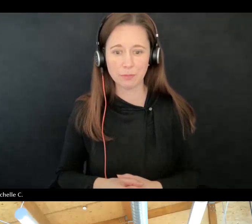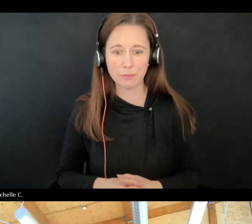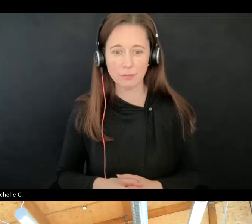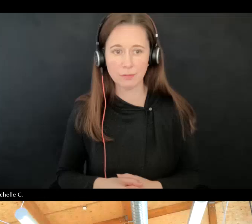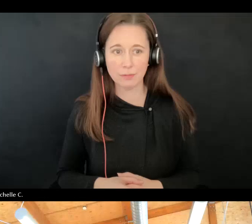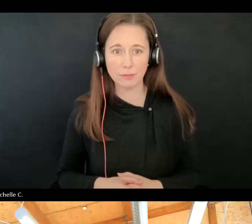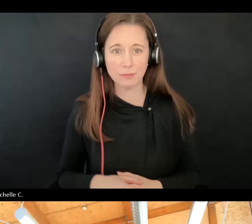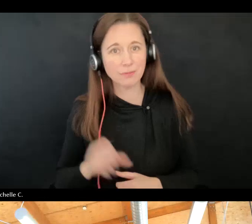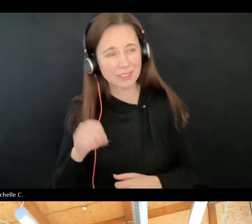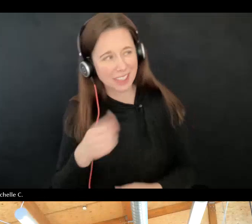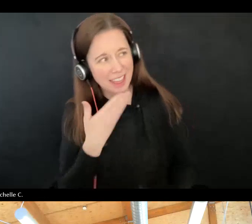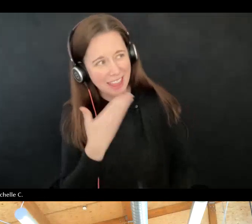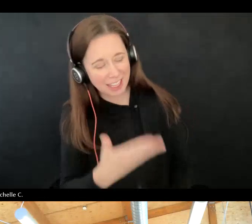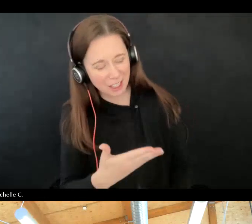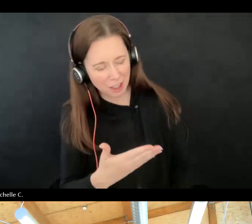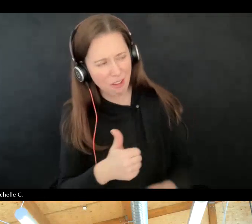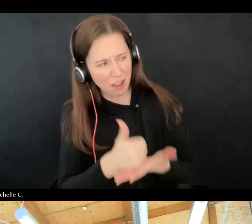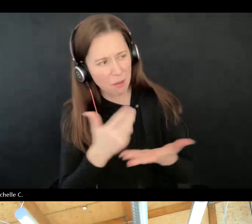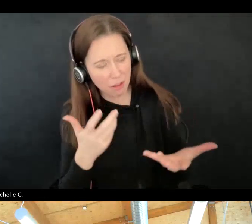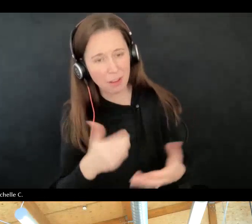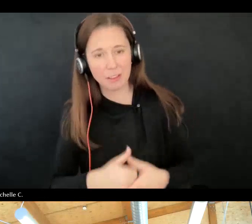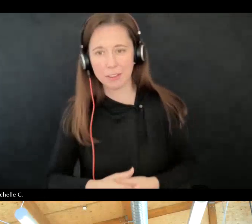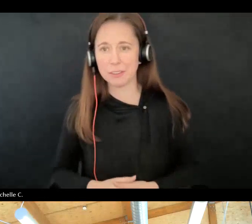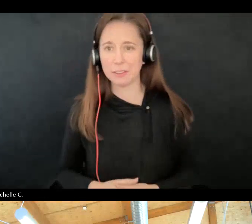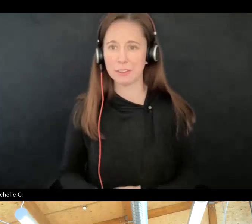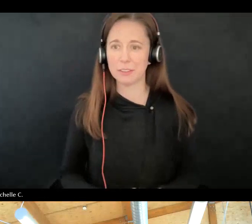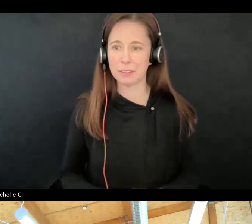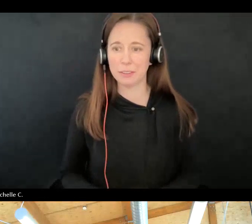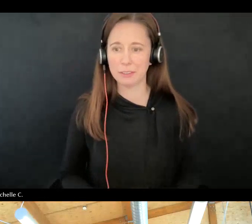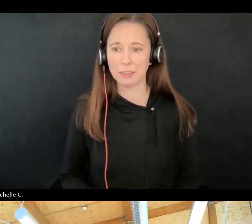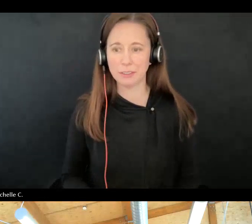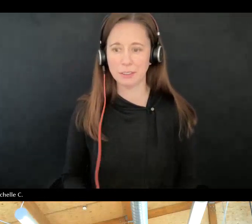Yes, it's it. Thank you. That's very helpful.